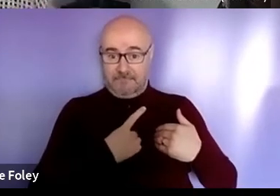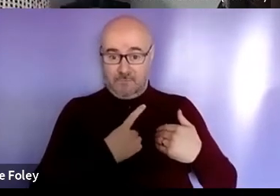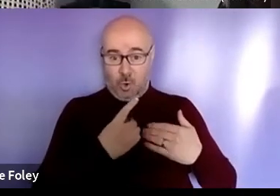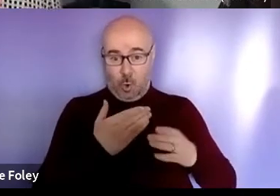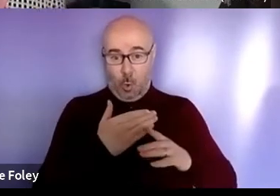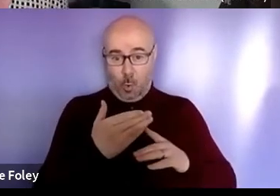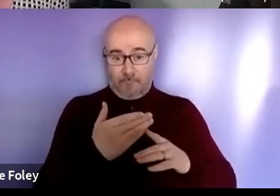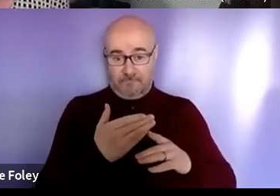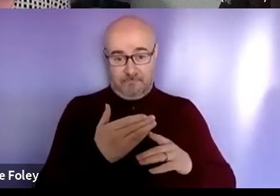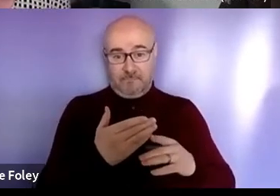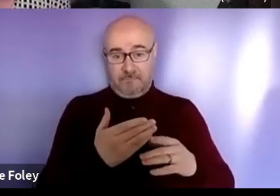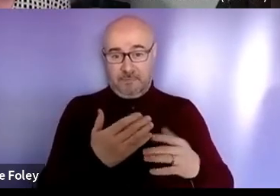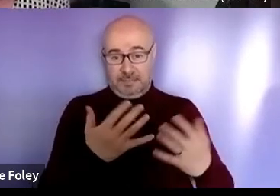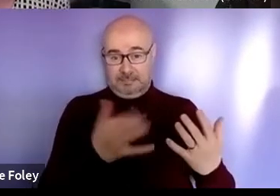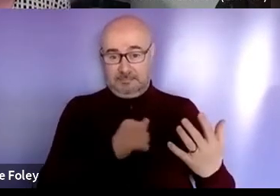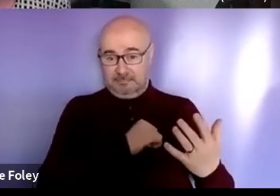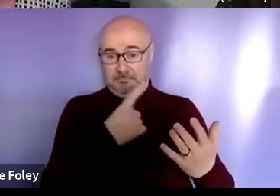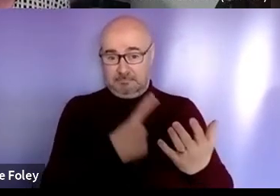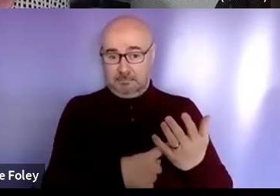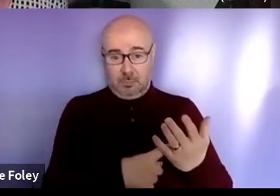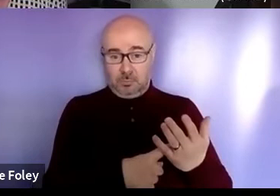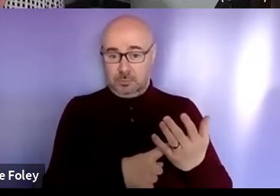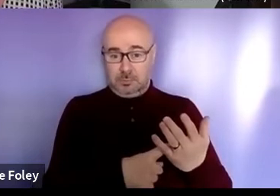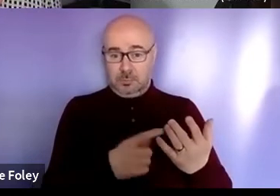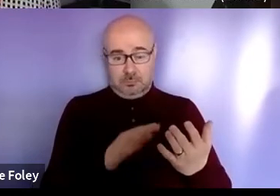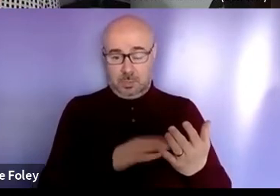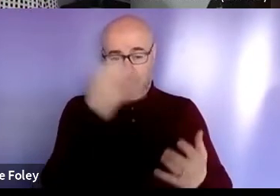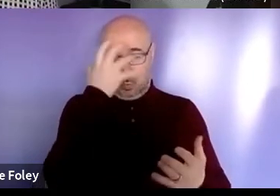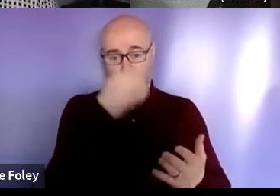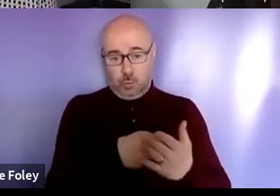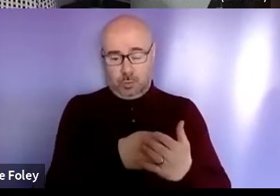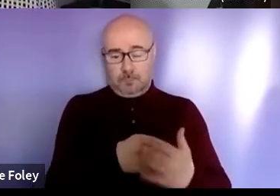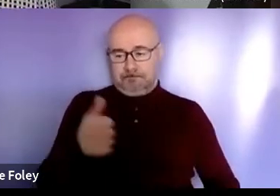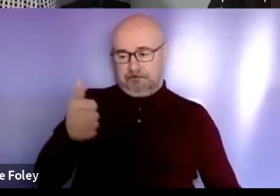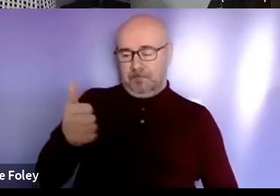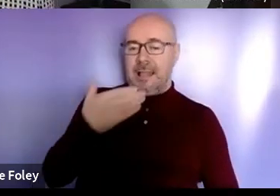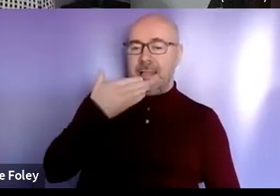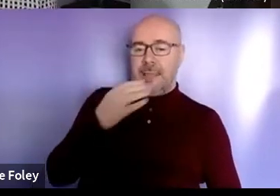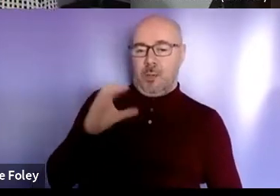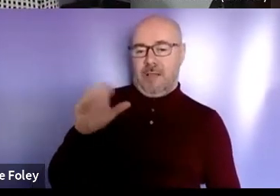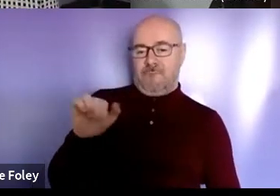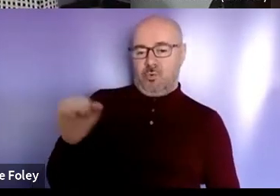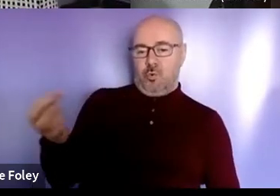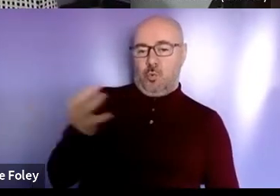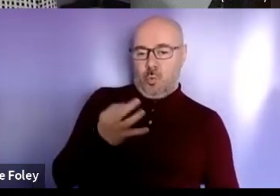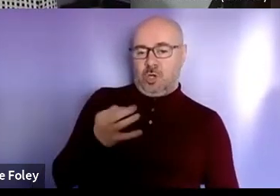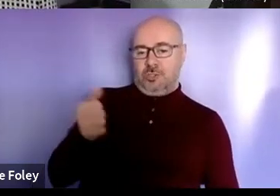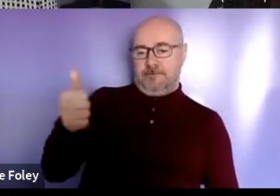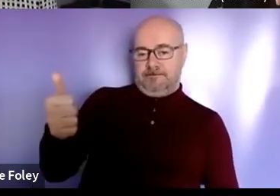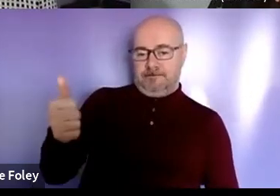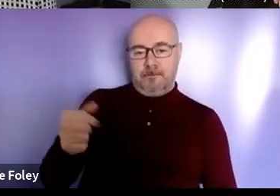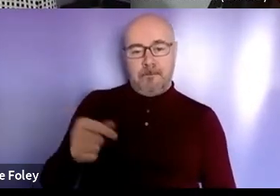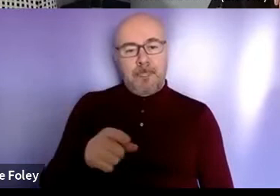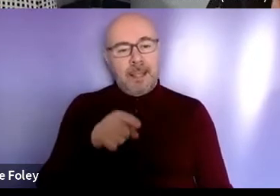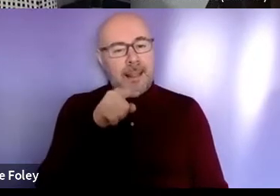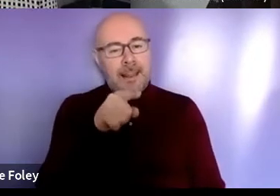long-term conditions. So it's really important. And you won't be alone, Catherine. Thank you so much for your question. And this ties up, I think, with the Feely